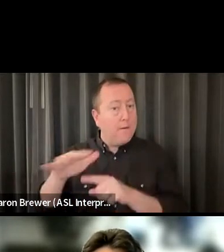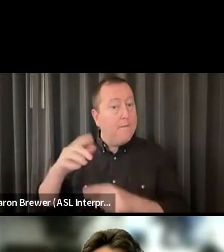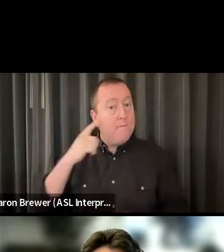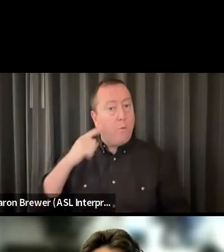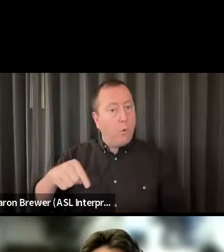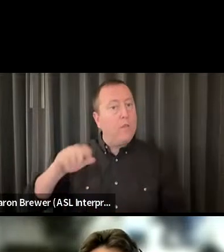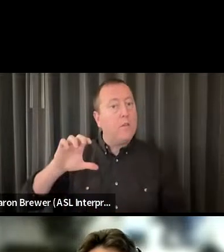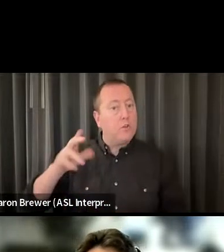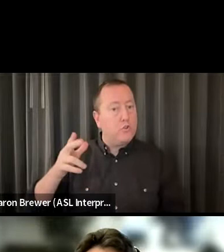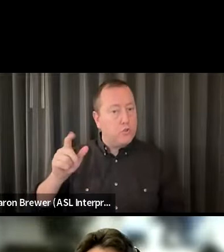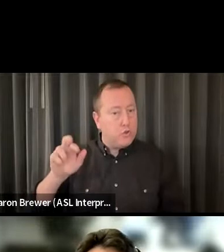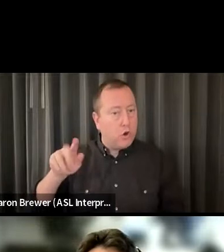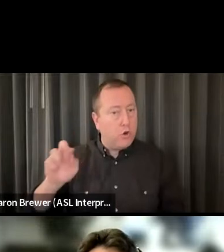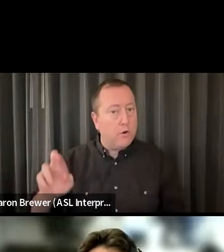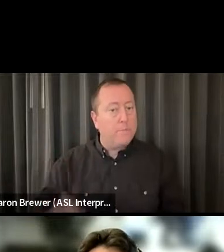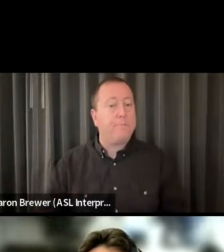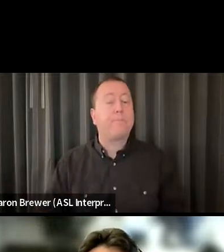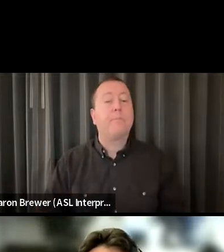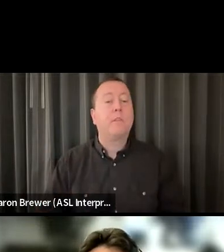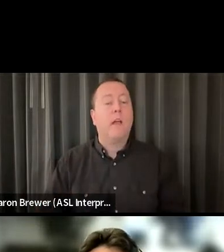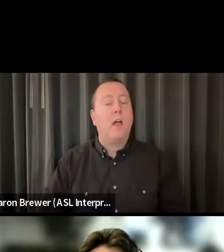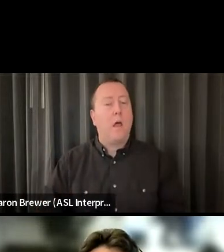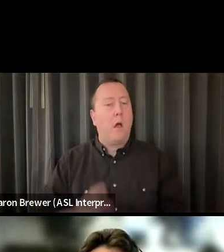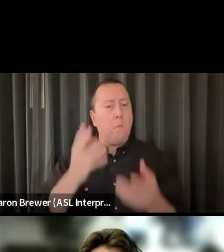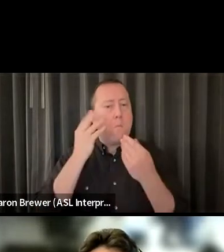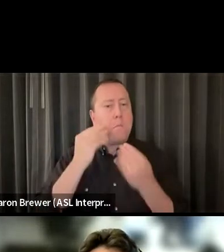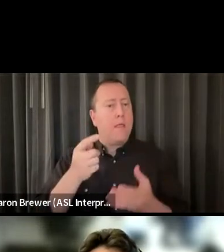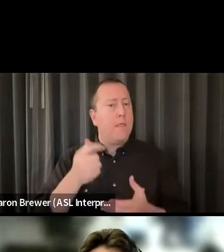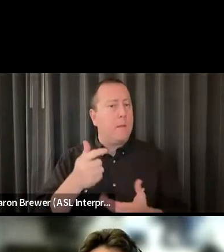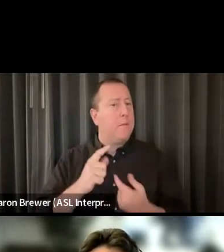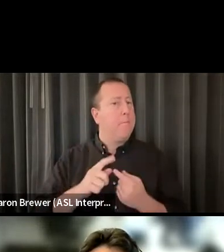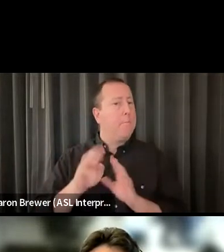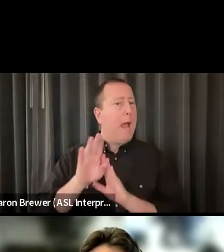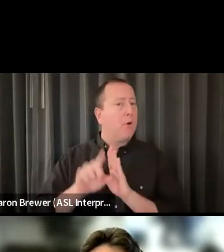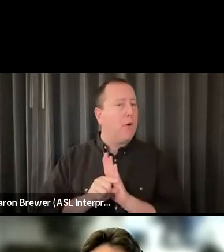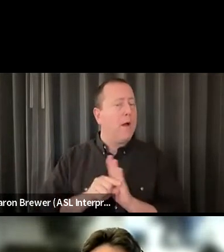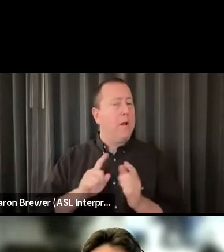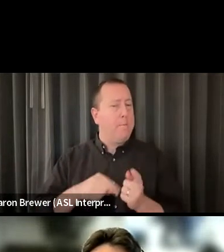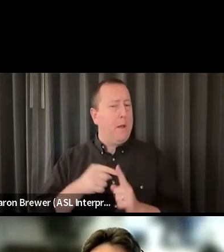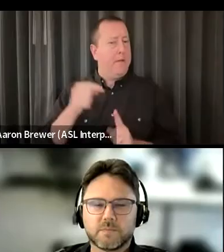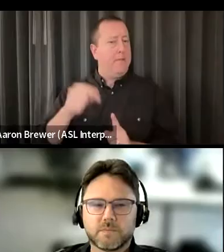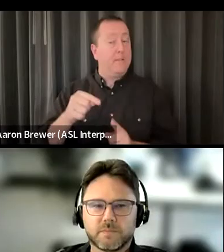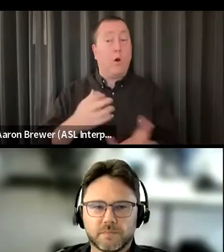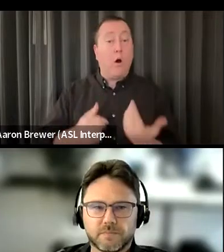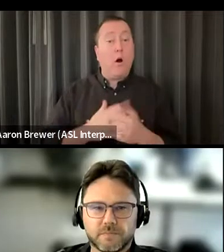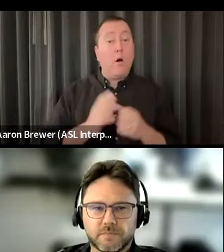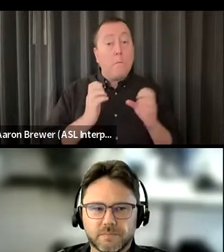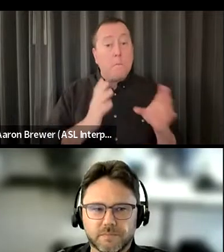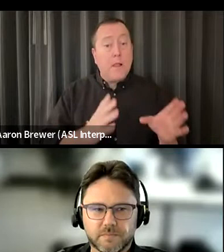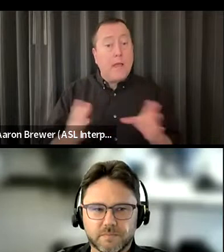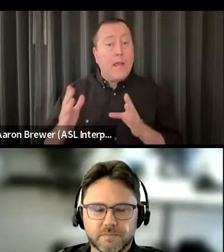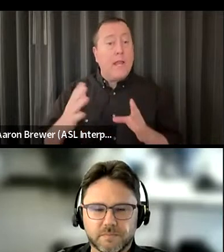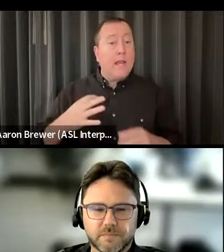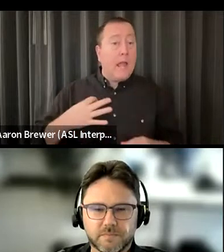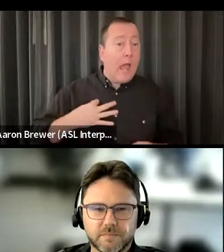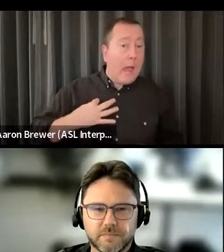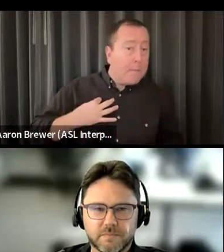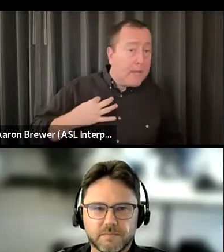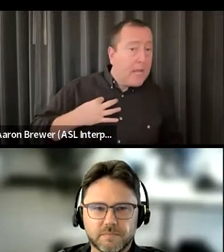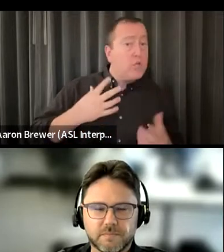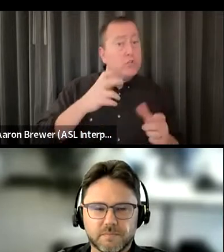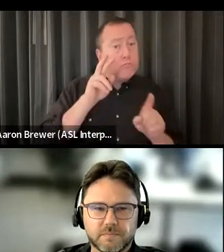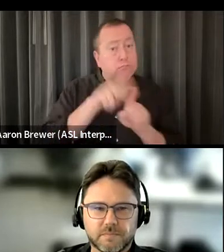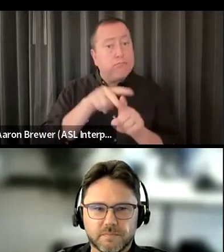Just to give everybody a little more background, all planning applications and subsequent projects are